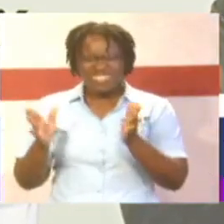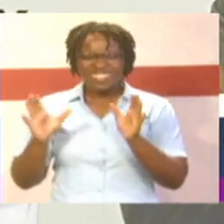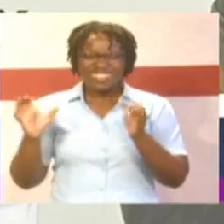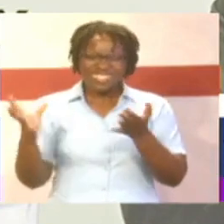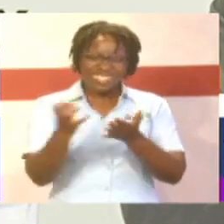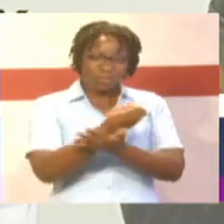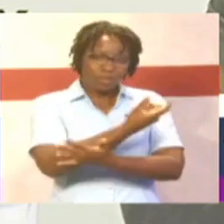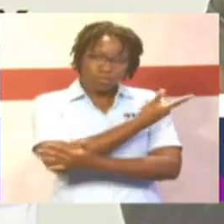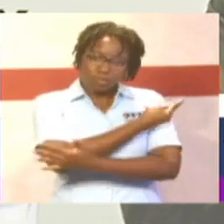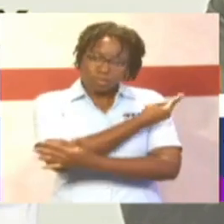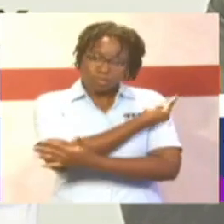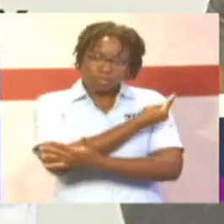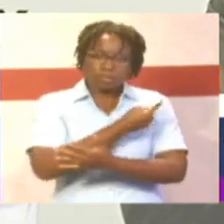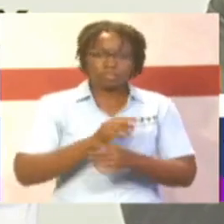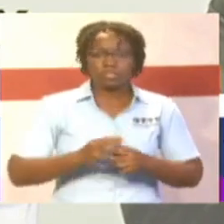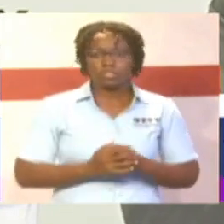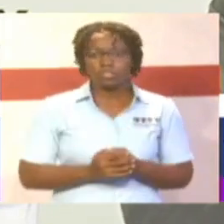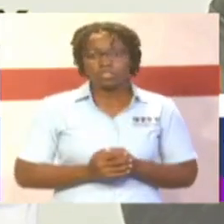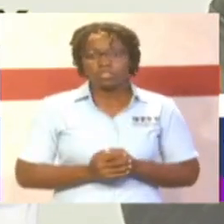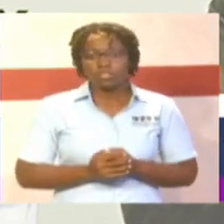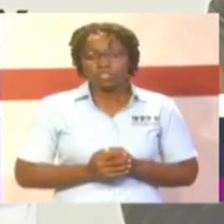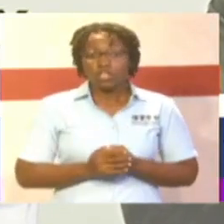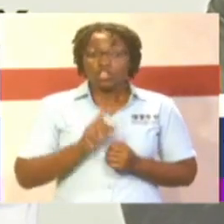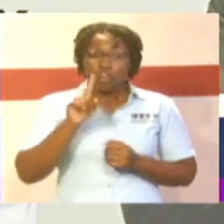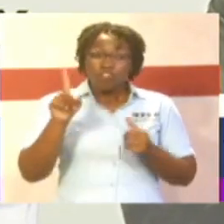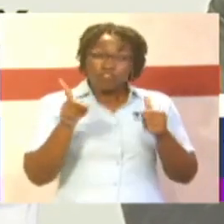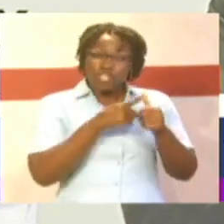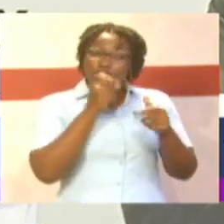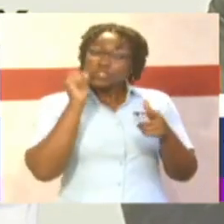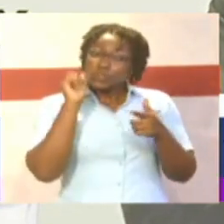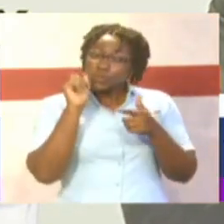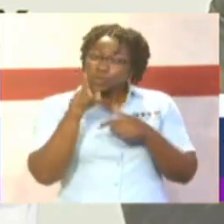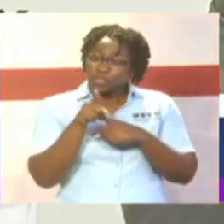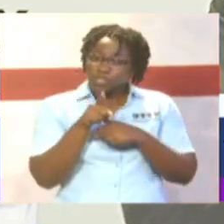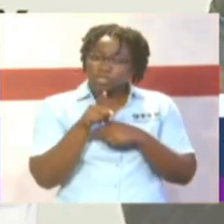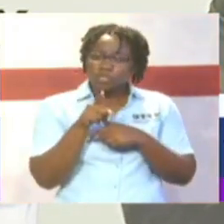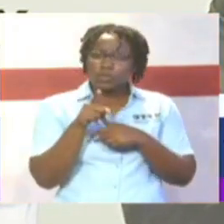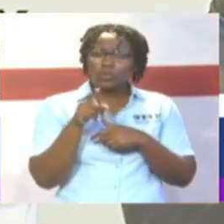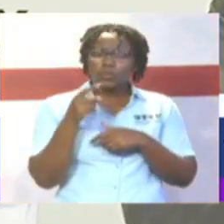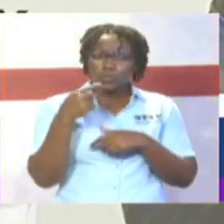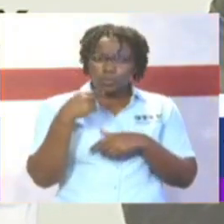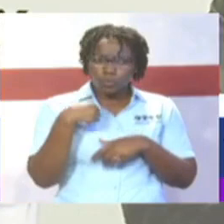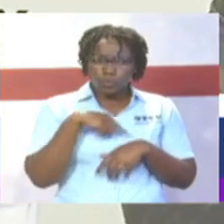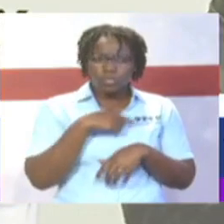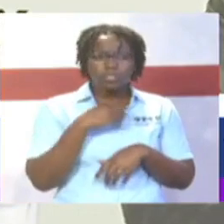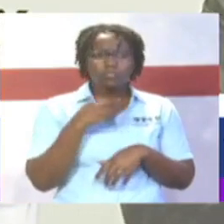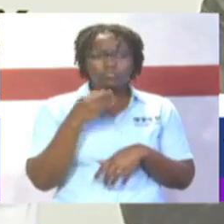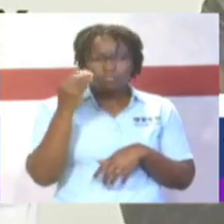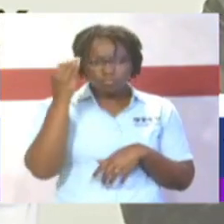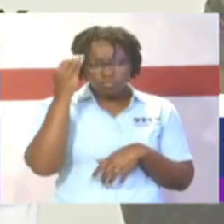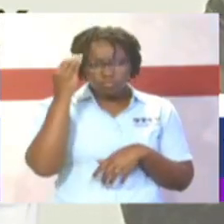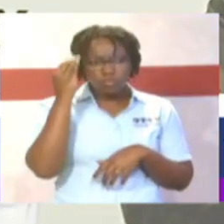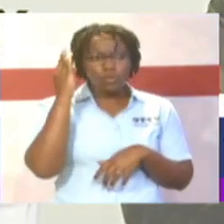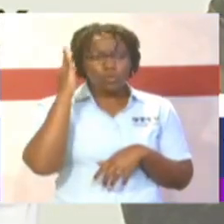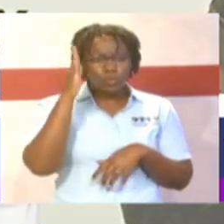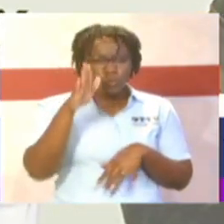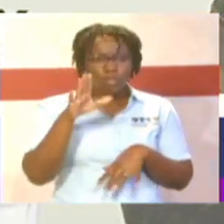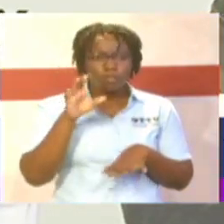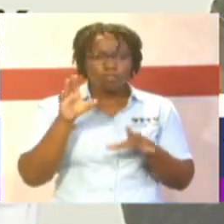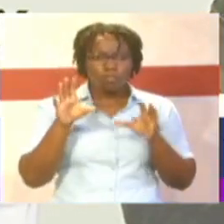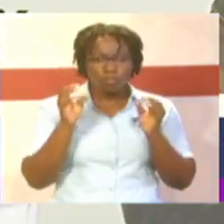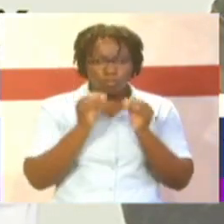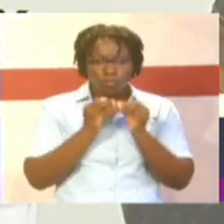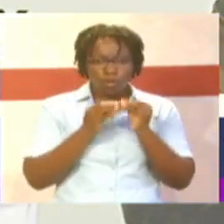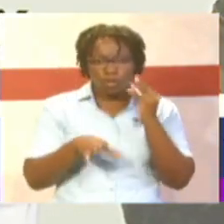as possible. With respect to your first question, we do note that there will be additional movement. We